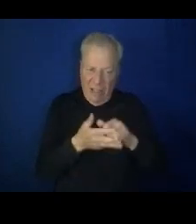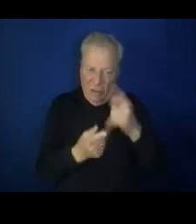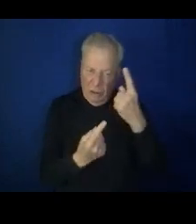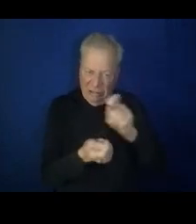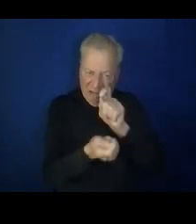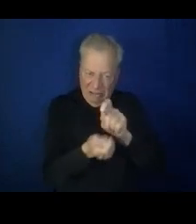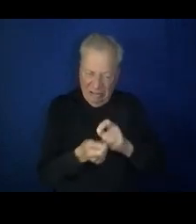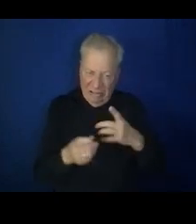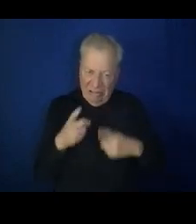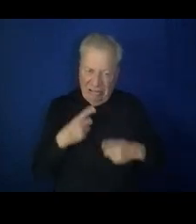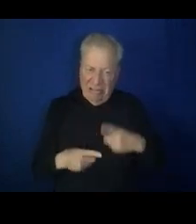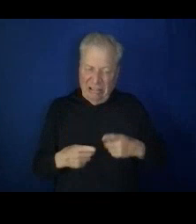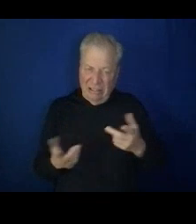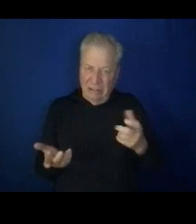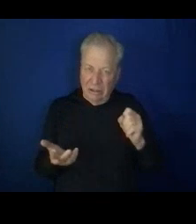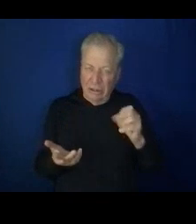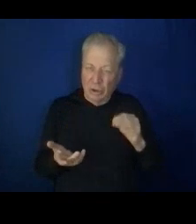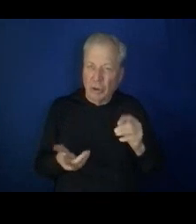things.